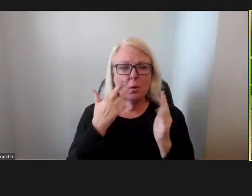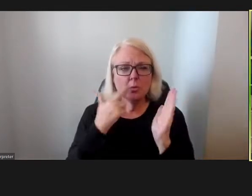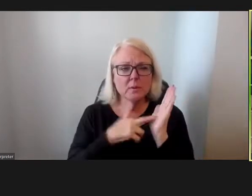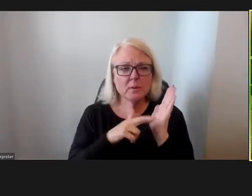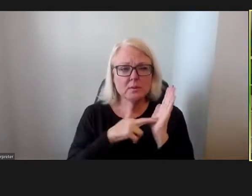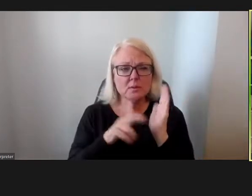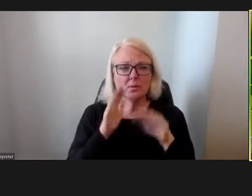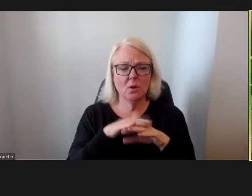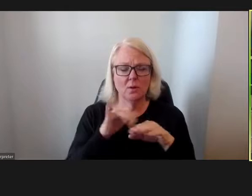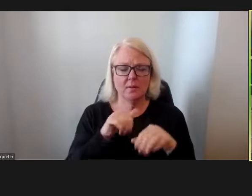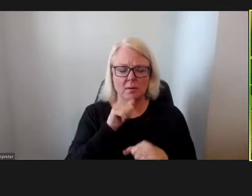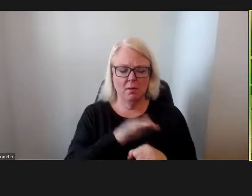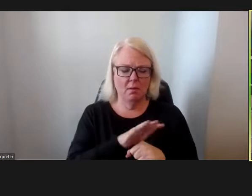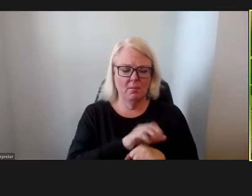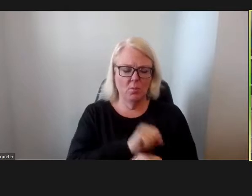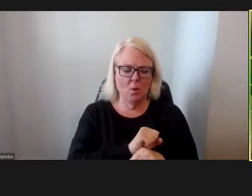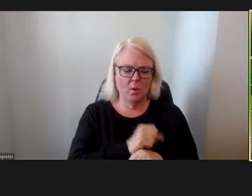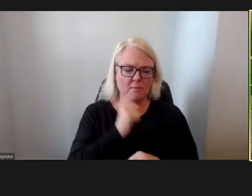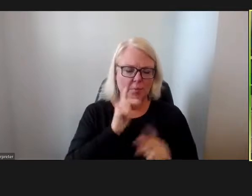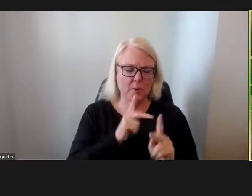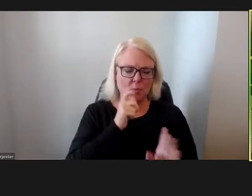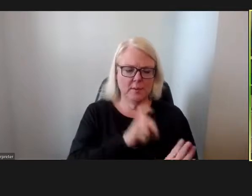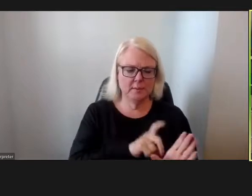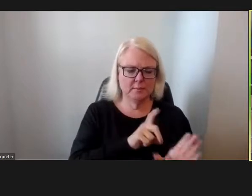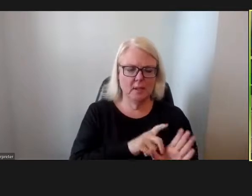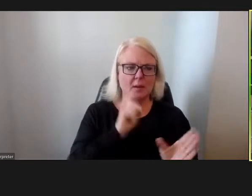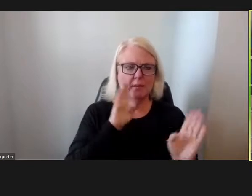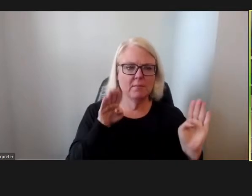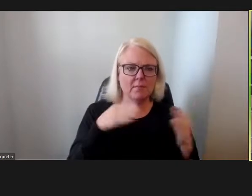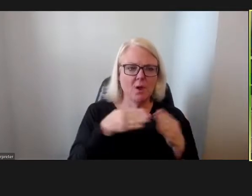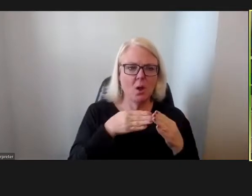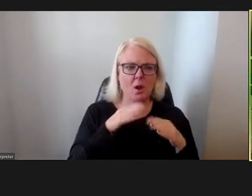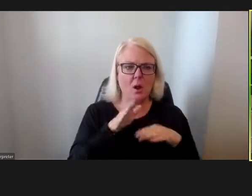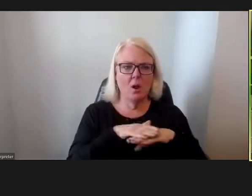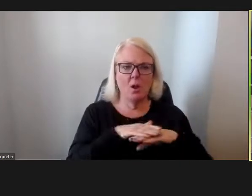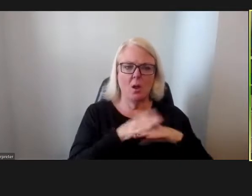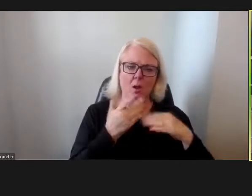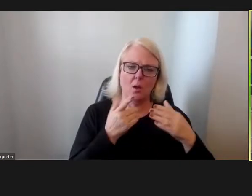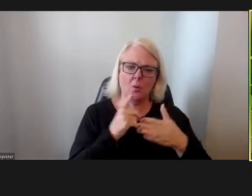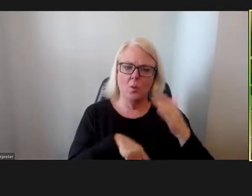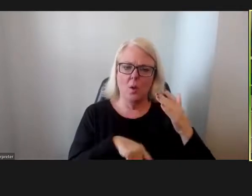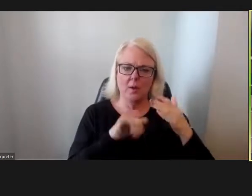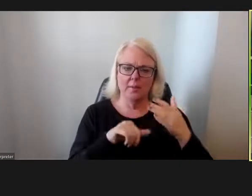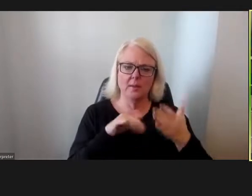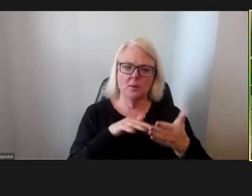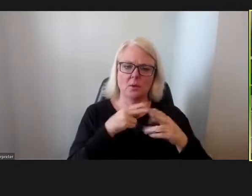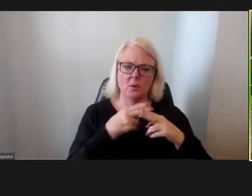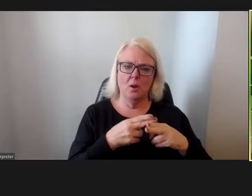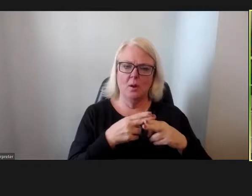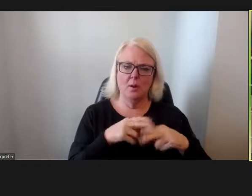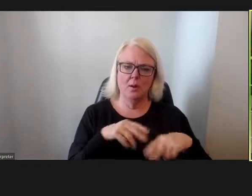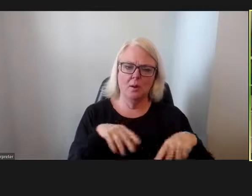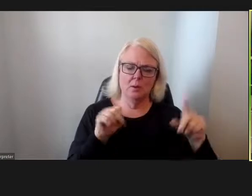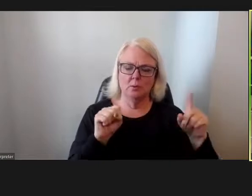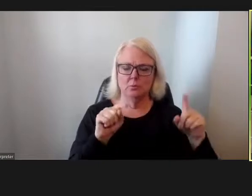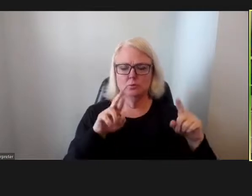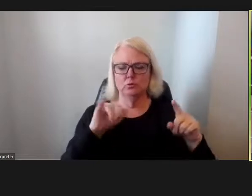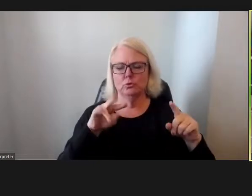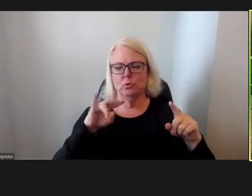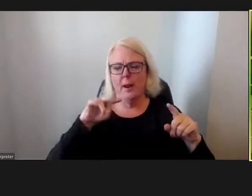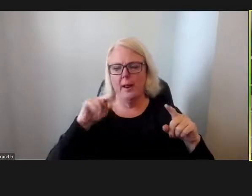on the underemployment of disabled people focuses on what one study called striving to be